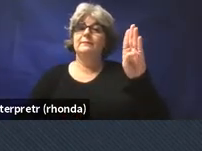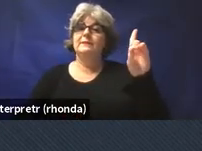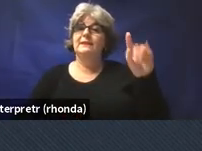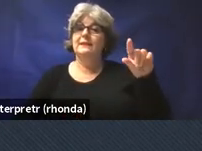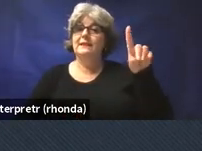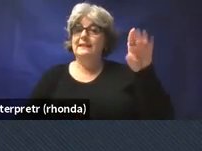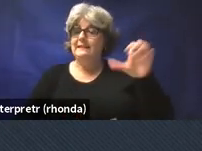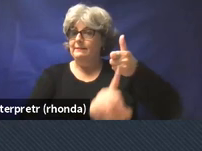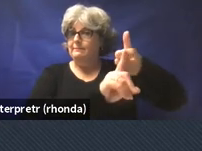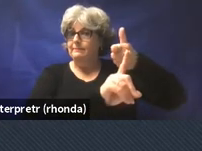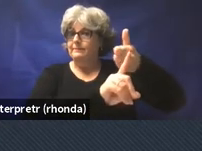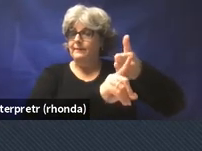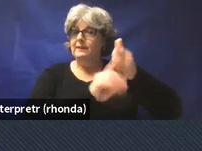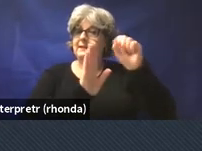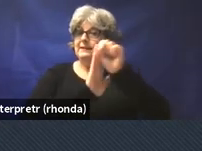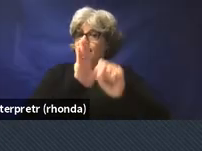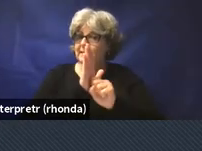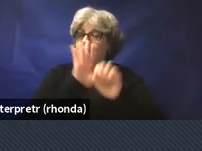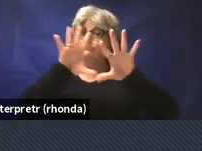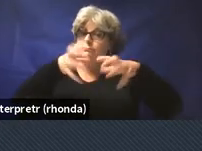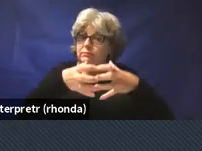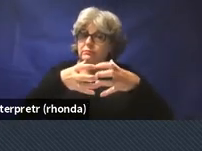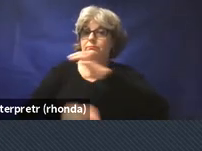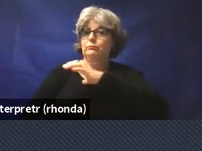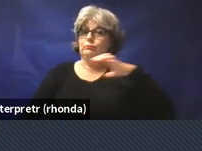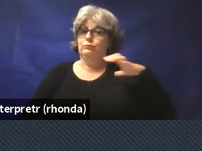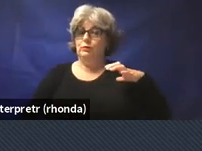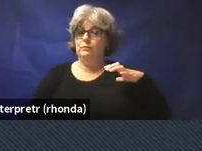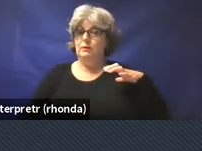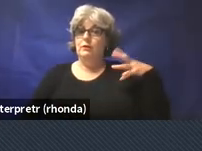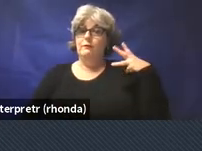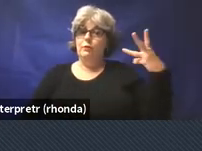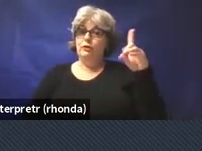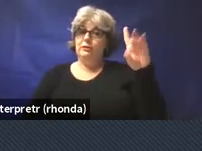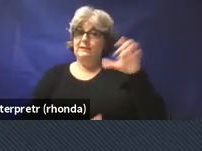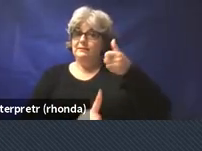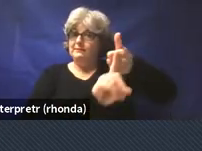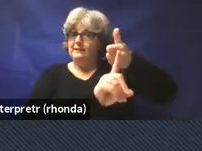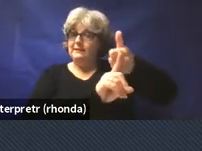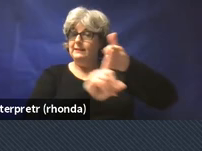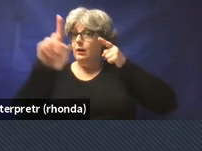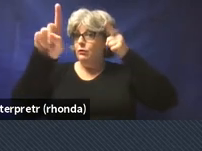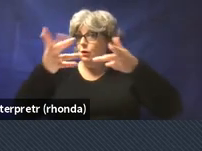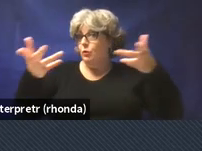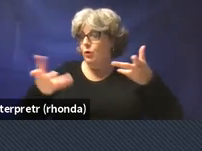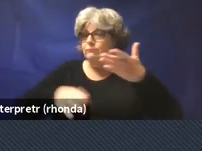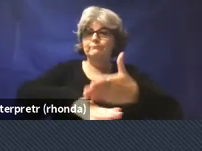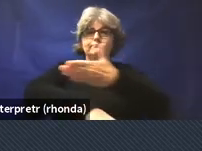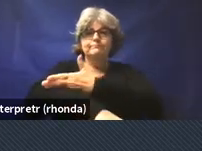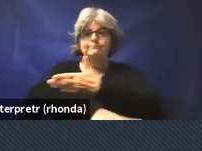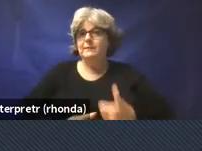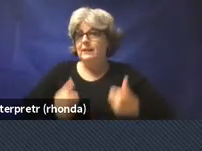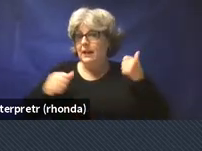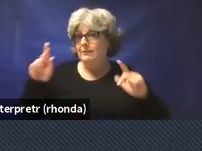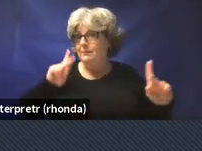Humanities DC is the State Humanities Council for Washington, DC. Our mission is to enrich the quality of